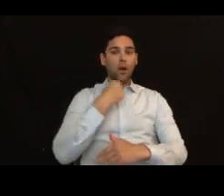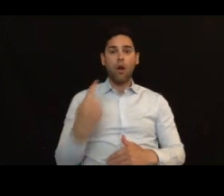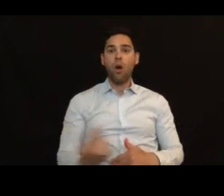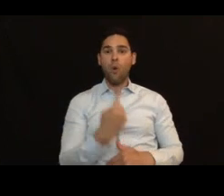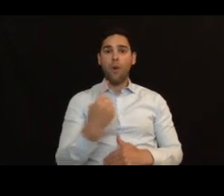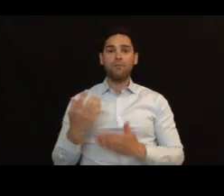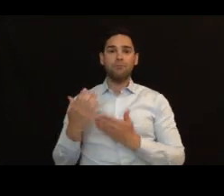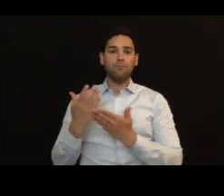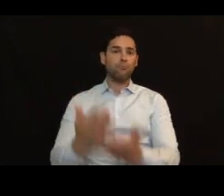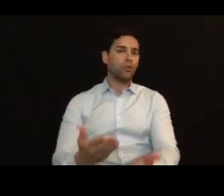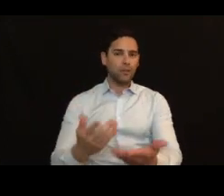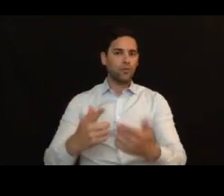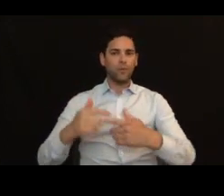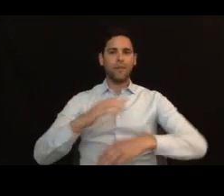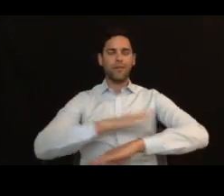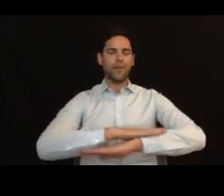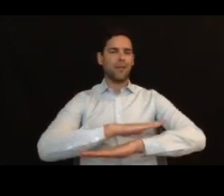the